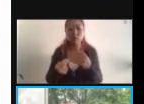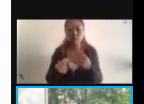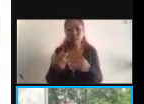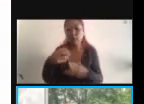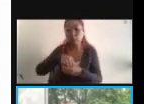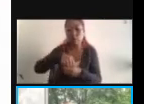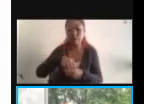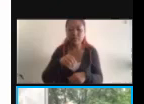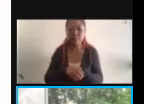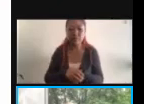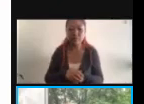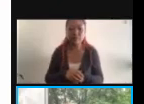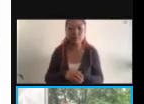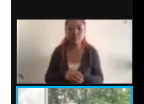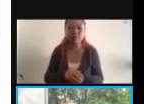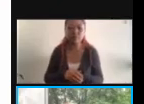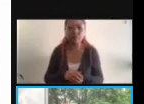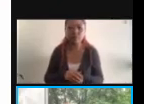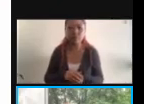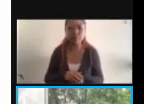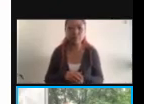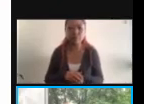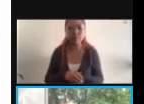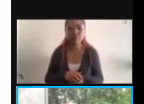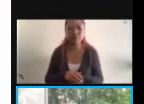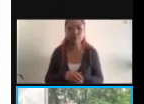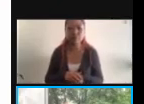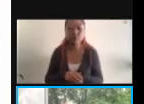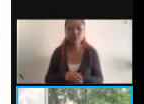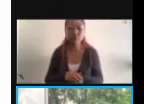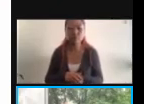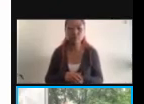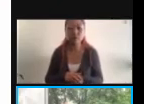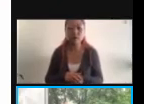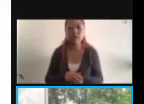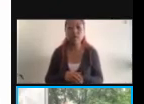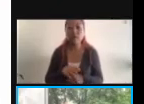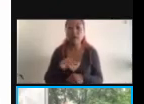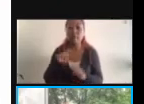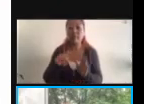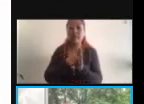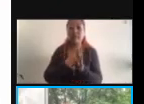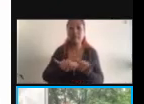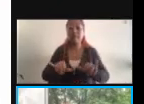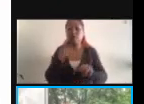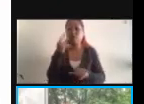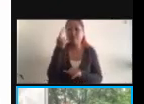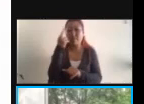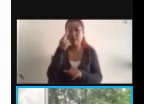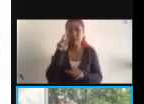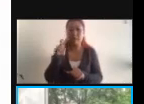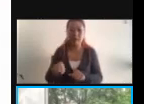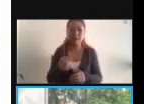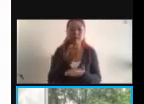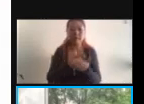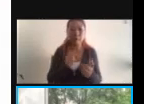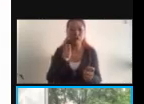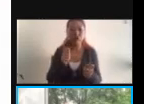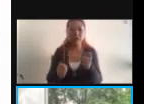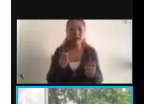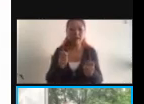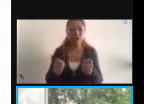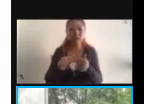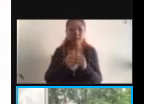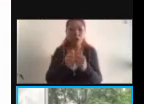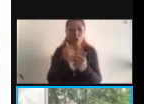females. And also they realized that they have to make some changes to how they